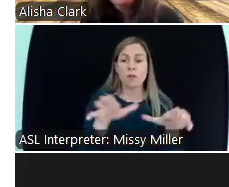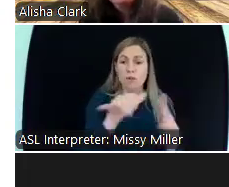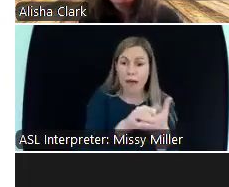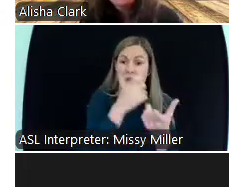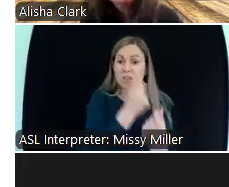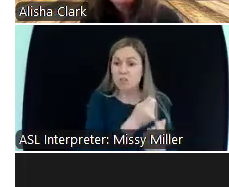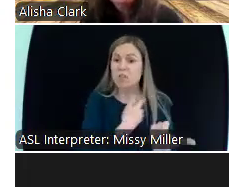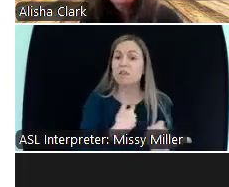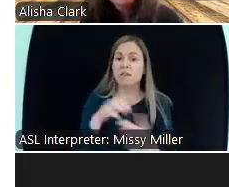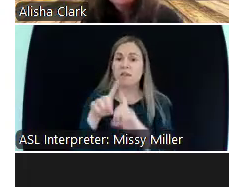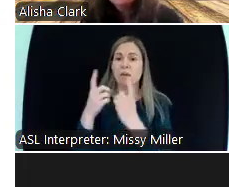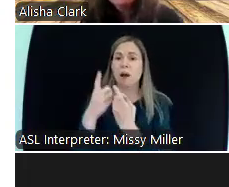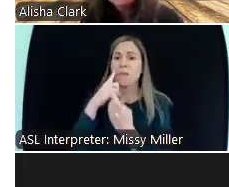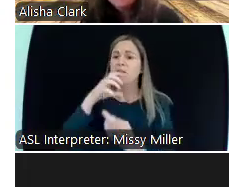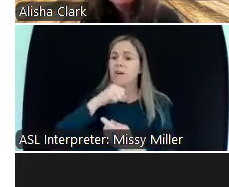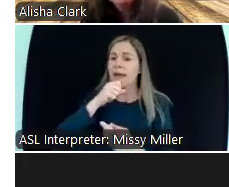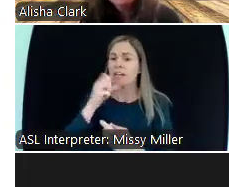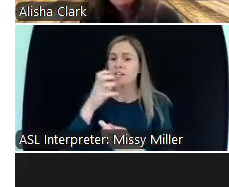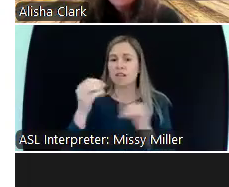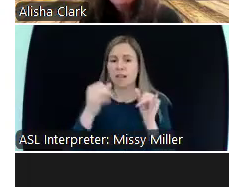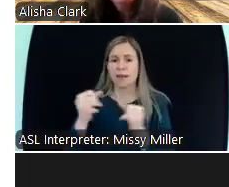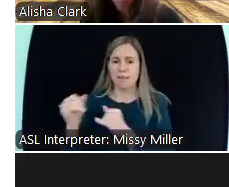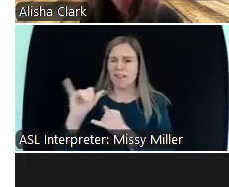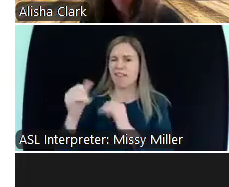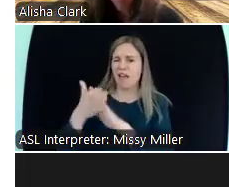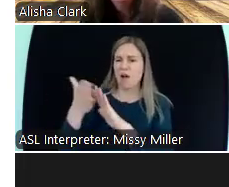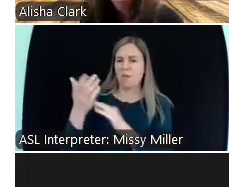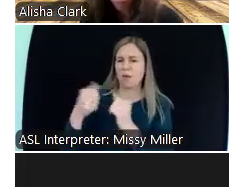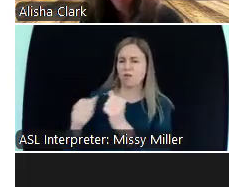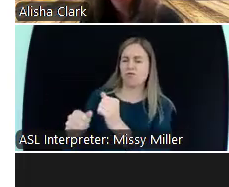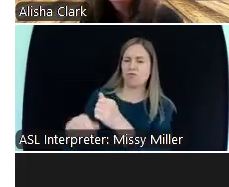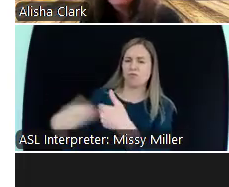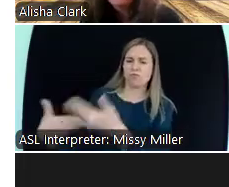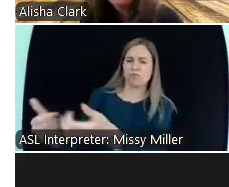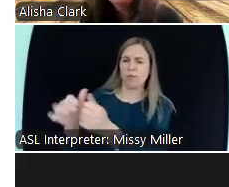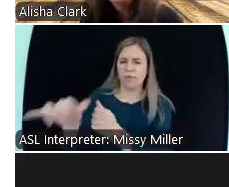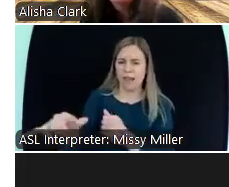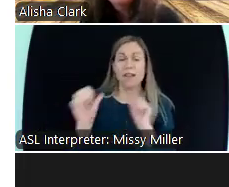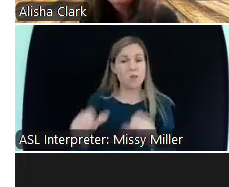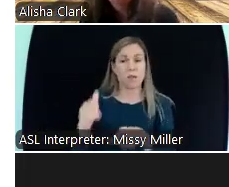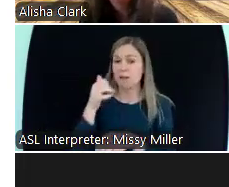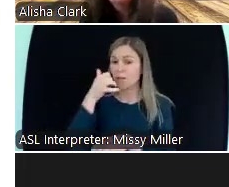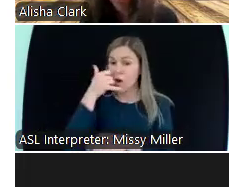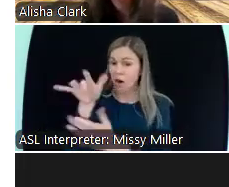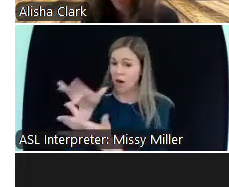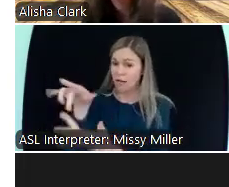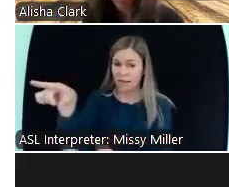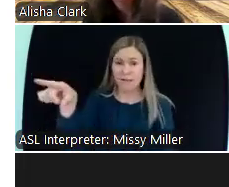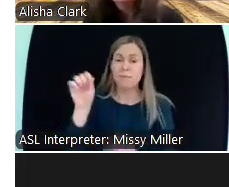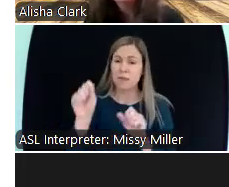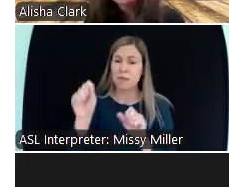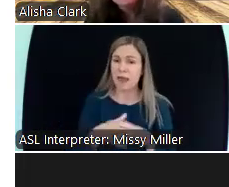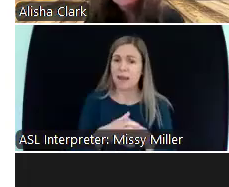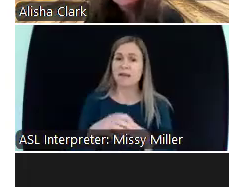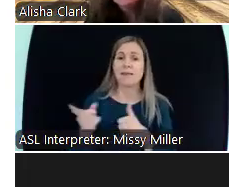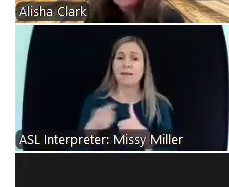the Department for Aging Independent is the operating agency, and you can definitely give them a call if the first person you would talk to would be